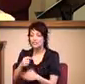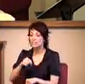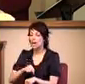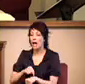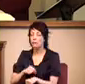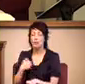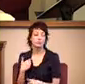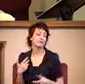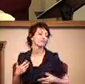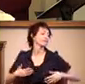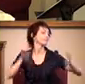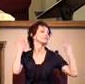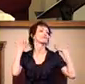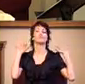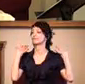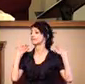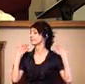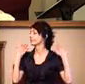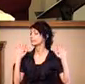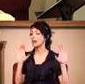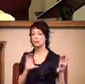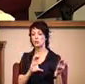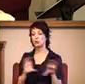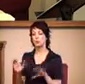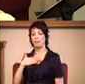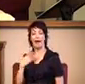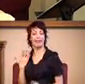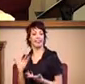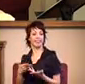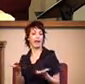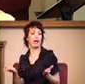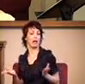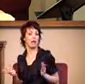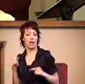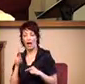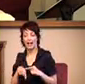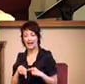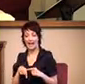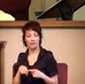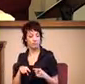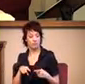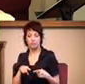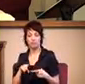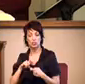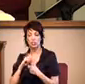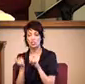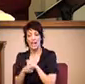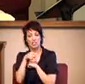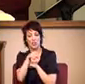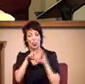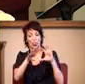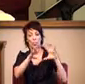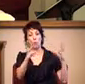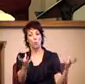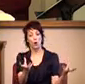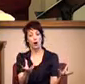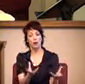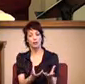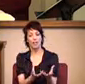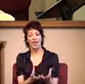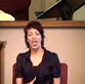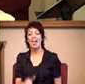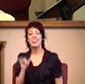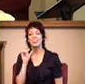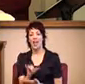I've just given up and said, well, I'm just going to do what I'm going to do because I can't change the world. But you know what? That's stinking